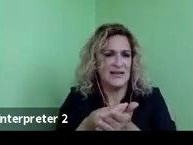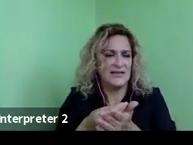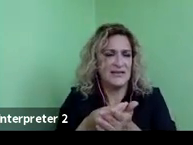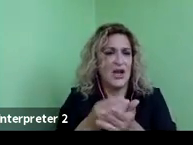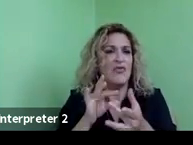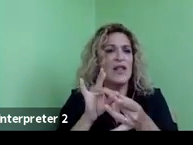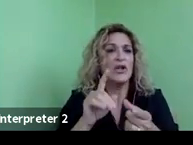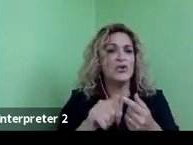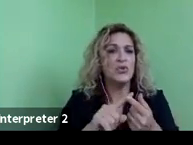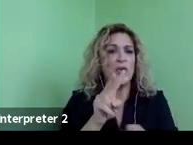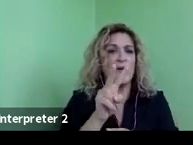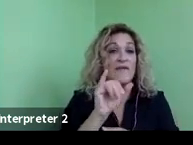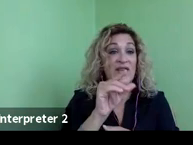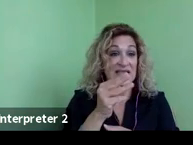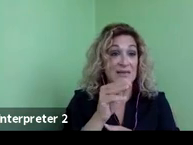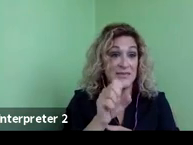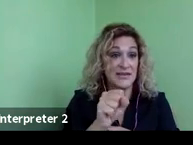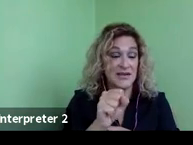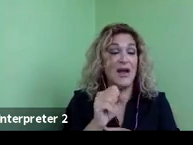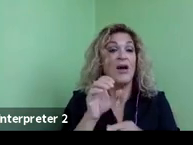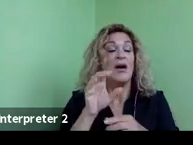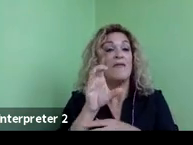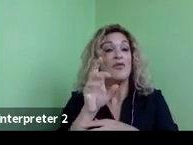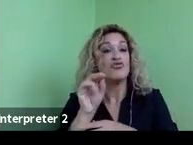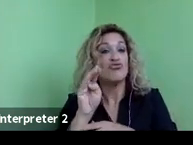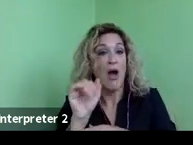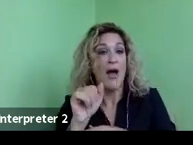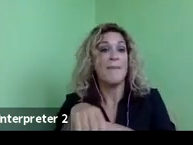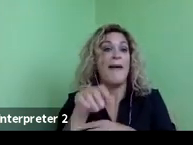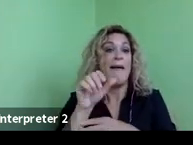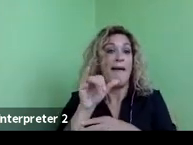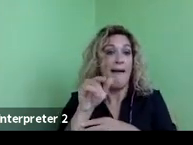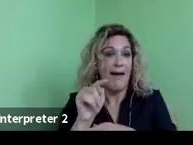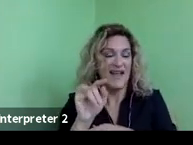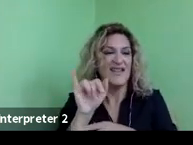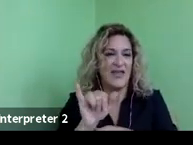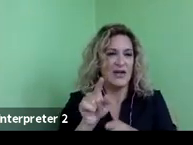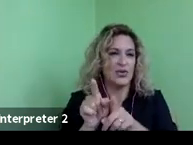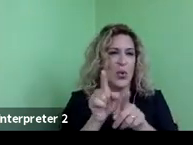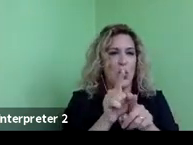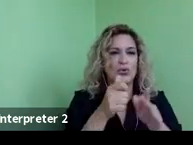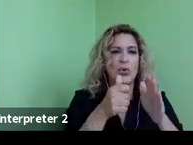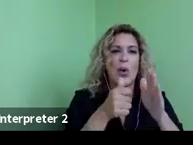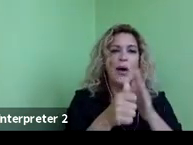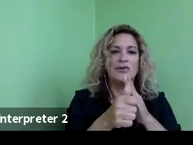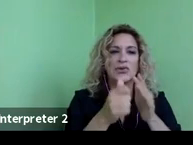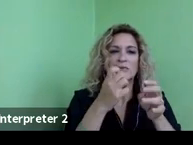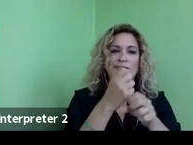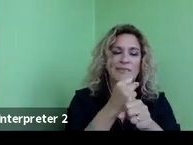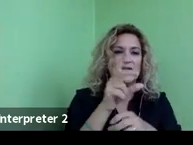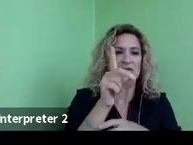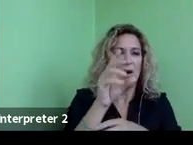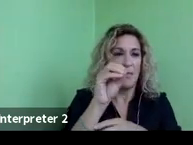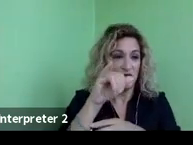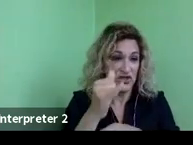again, overseen by the Department of Justice and their Office of Victims of Crime. Here in New York